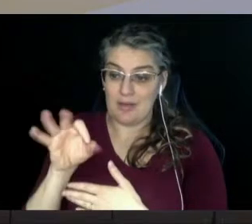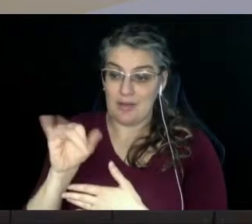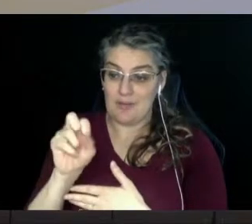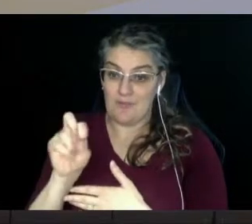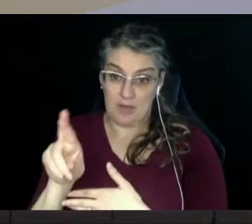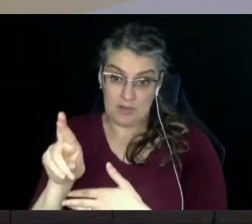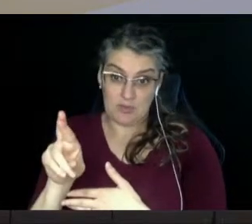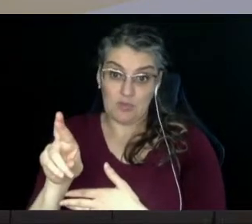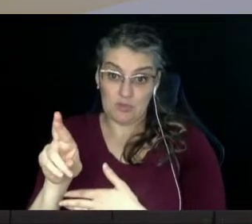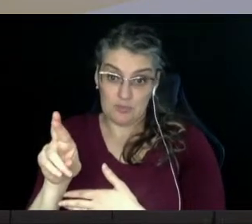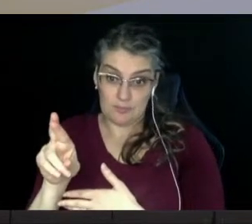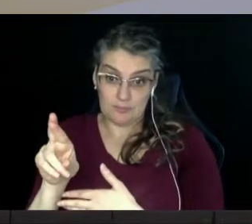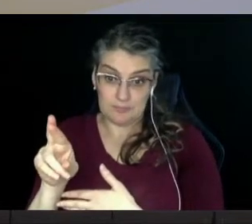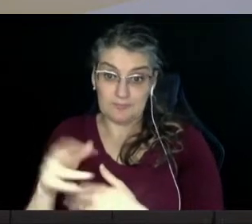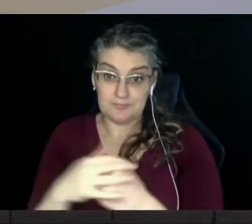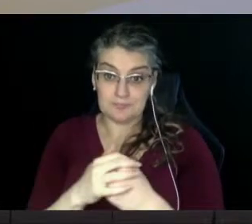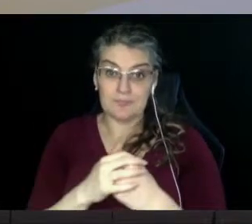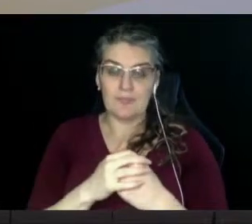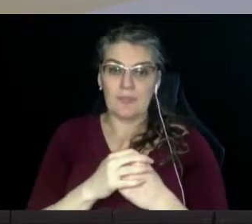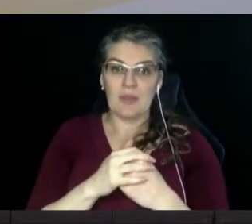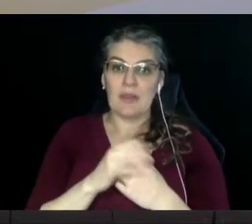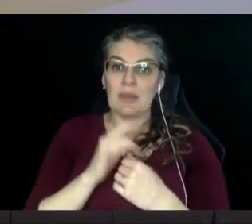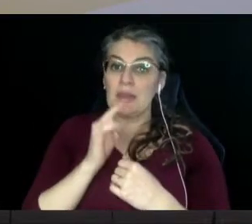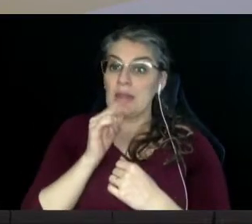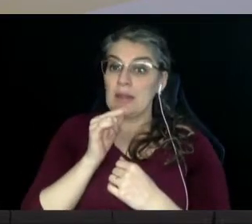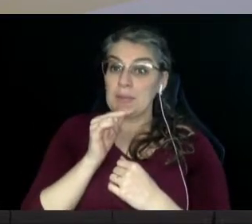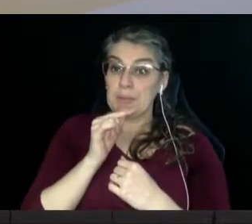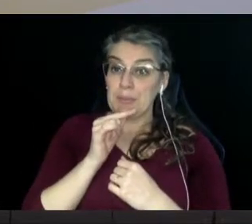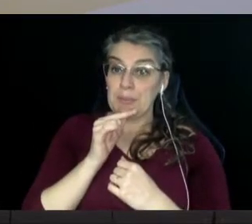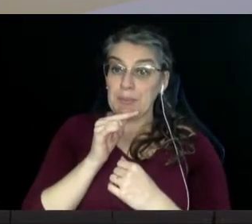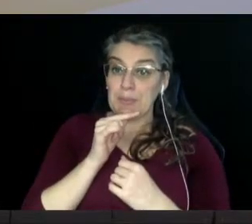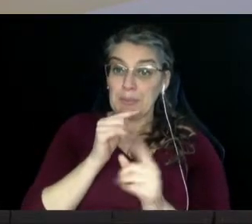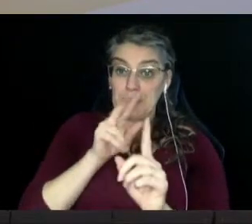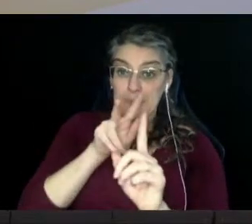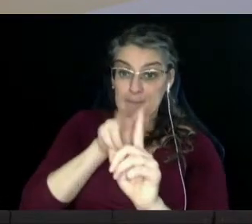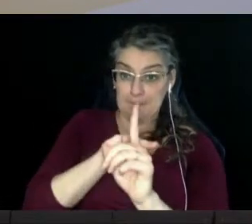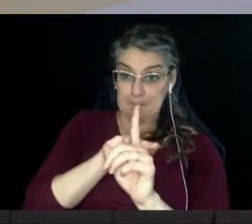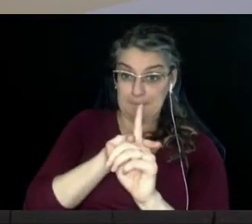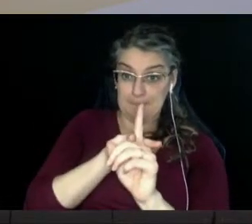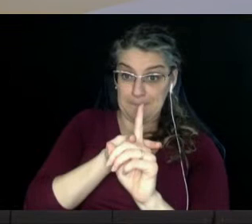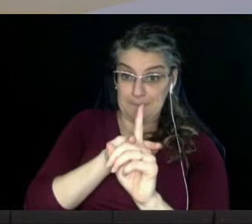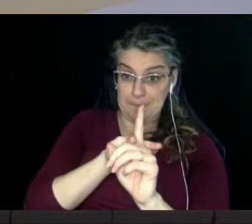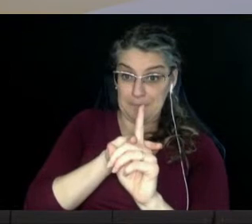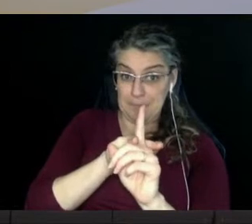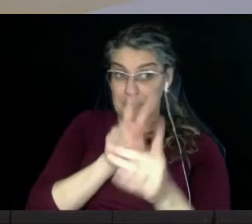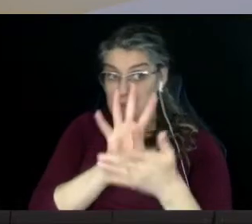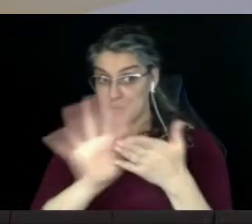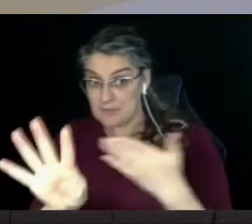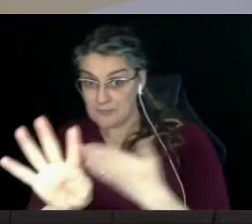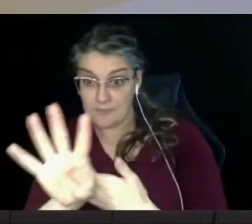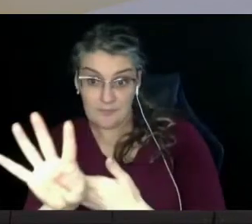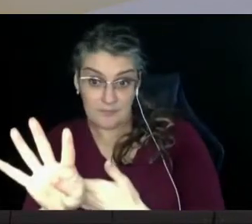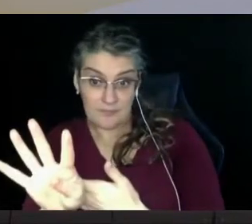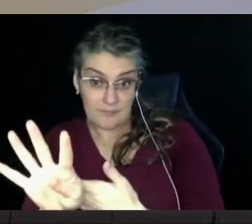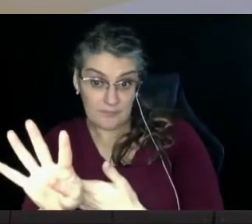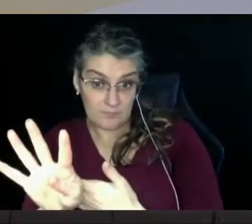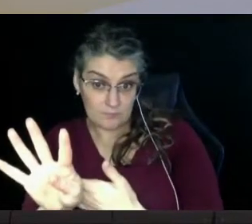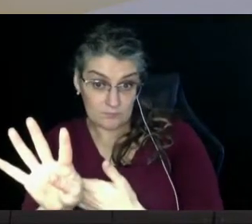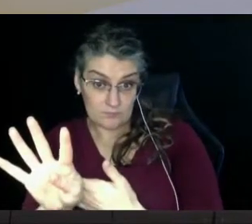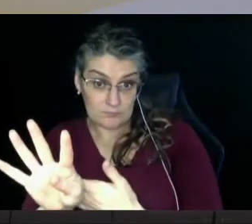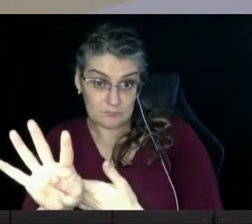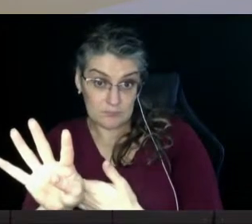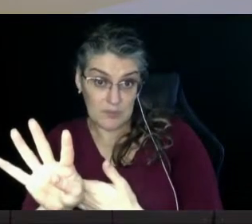And if there's some people who are already booked into a vaccine clinic, let's say in 4 weeks from now, and